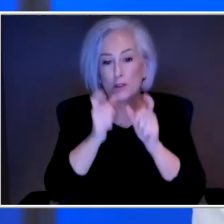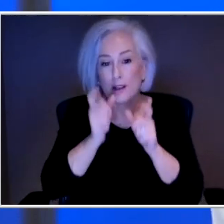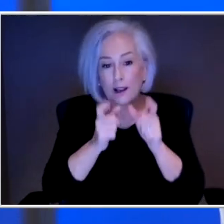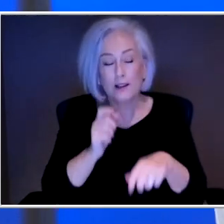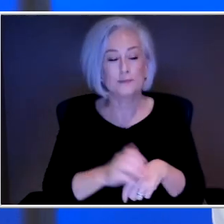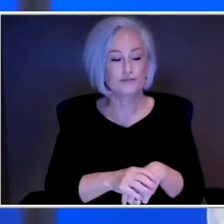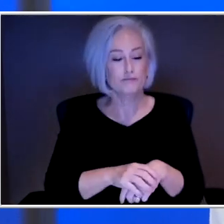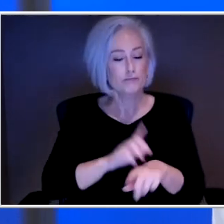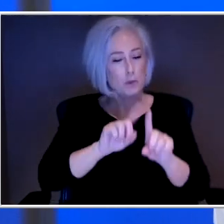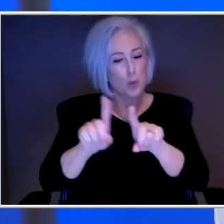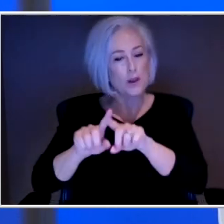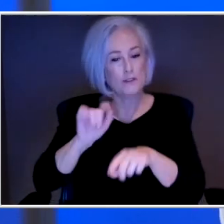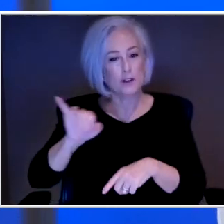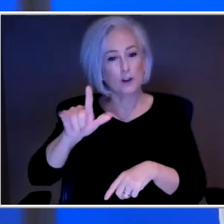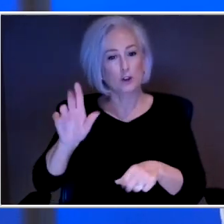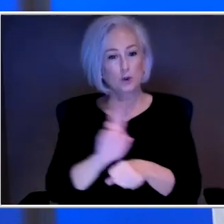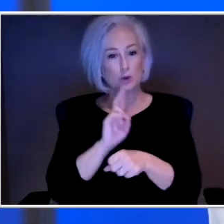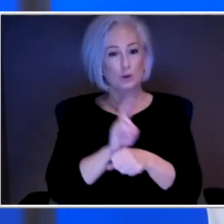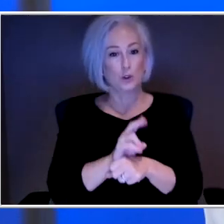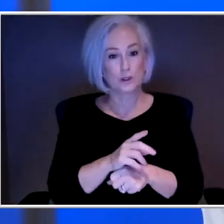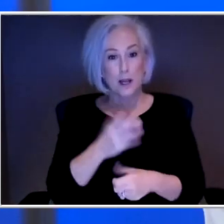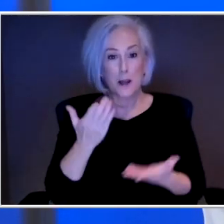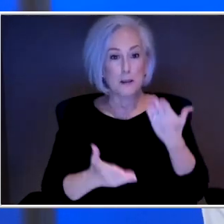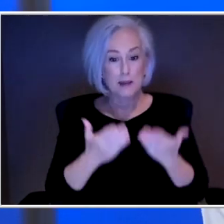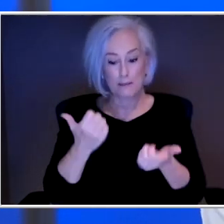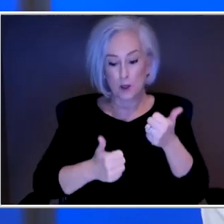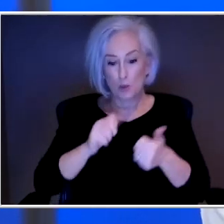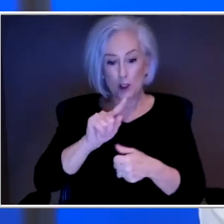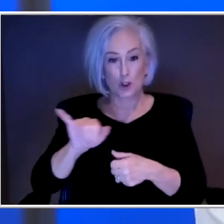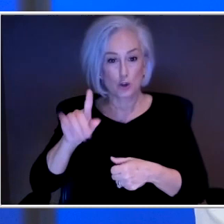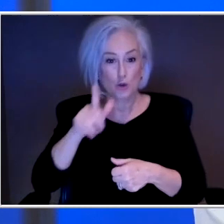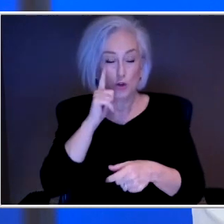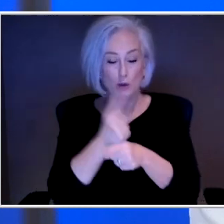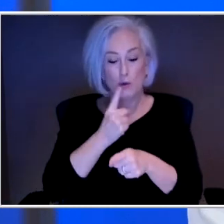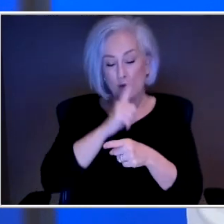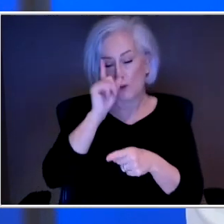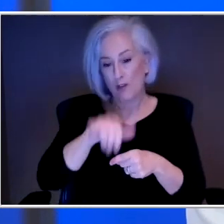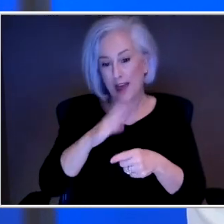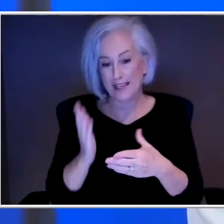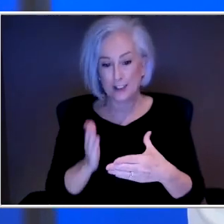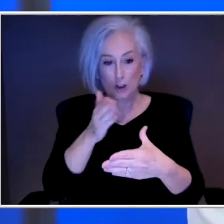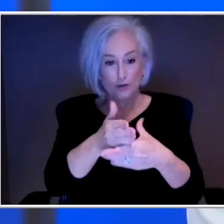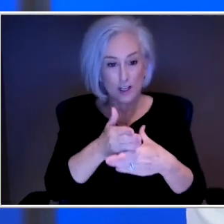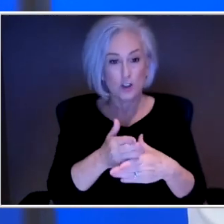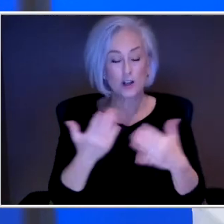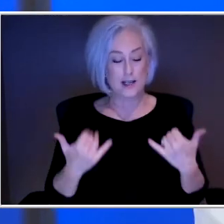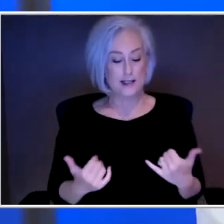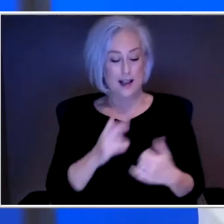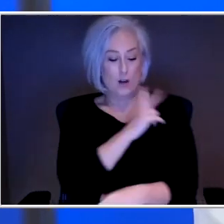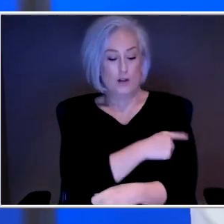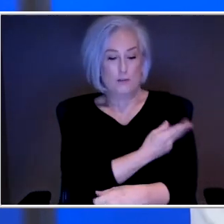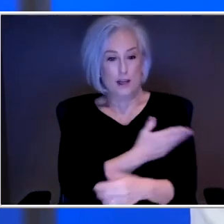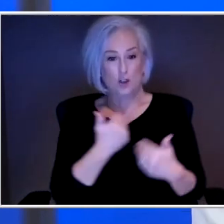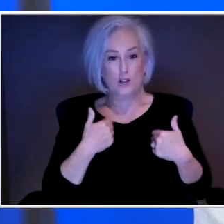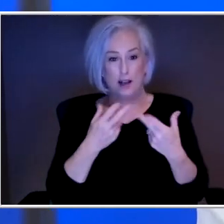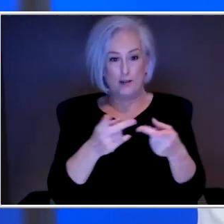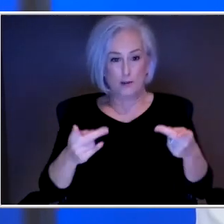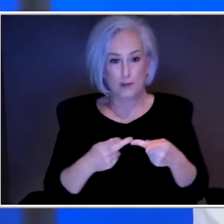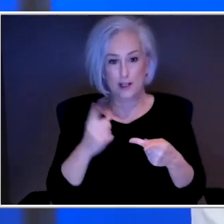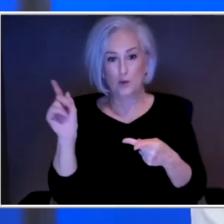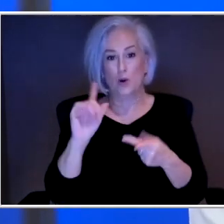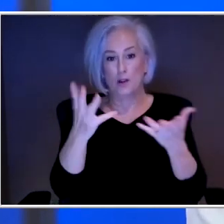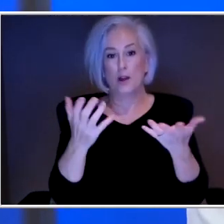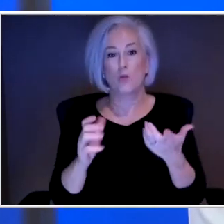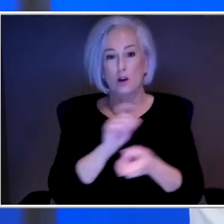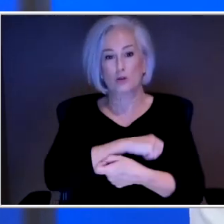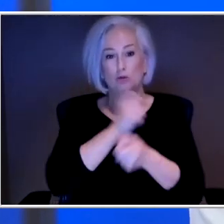lets us kind of pinpoint, like, hey, what tool would be appropriate for this particular intervention now that the patient has reached a place where they actually want to make a change. And